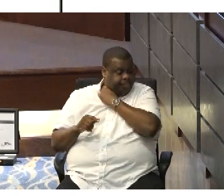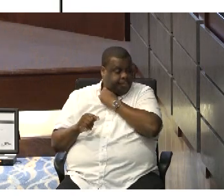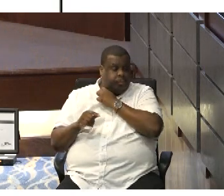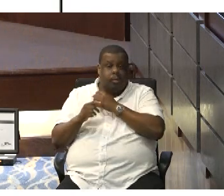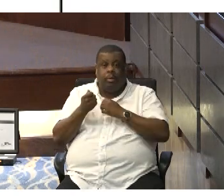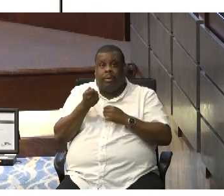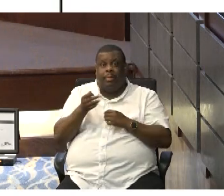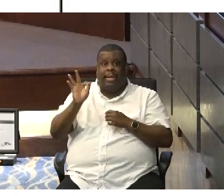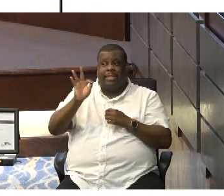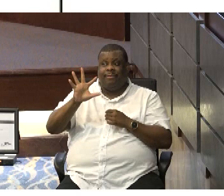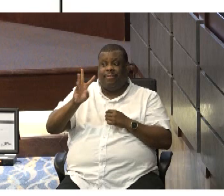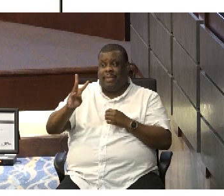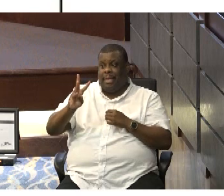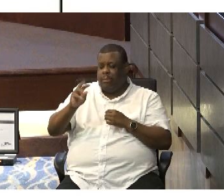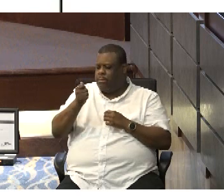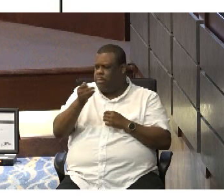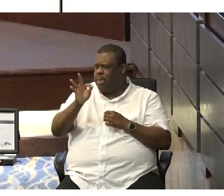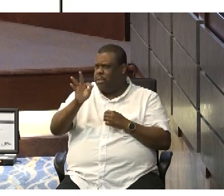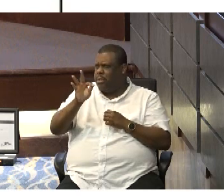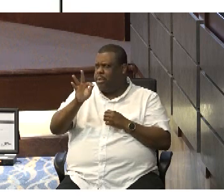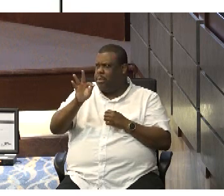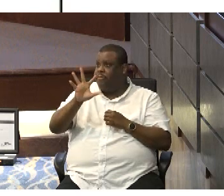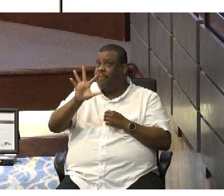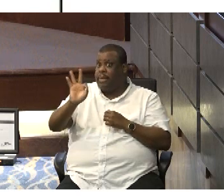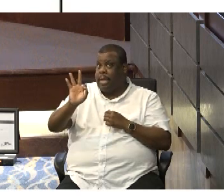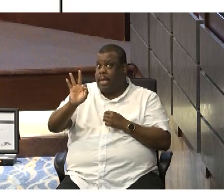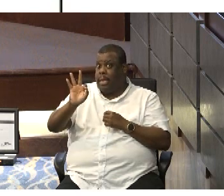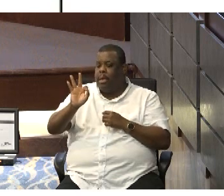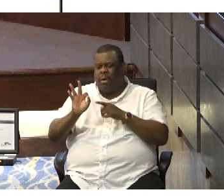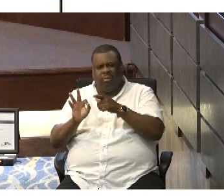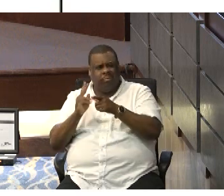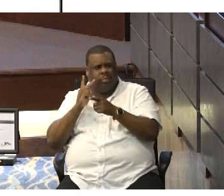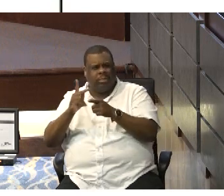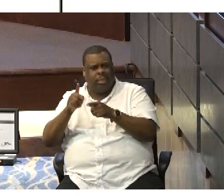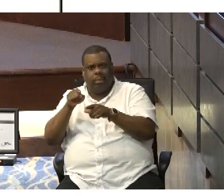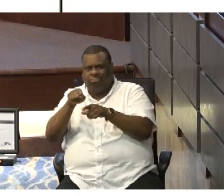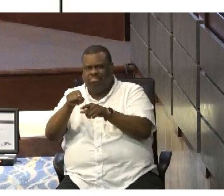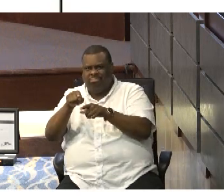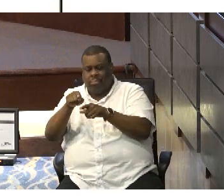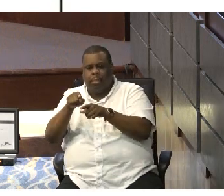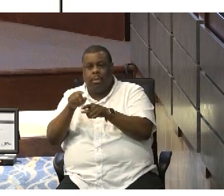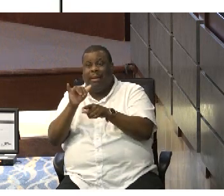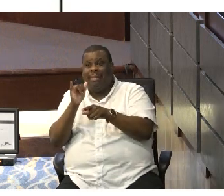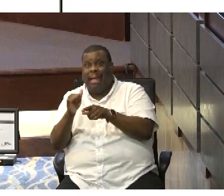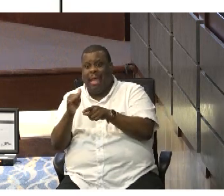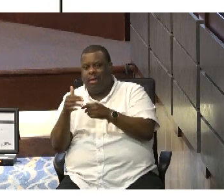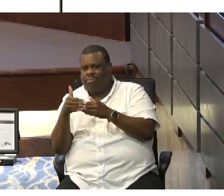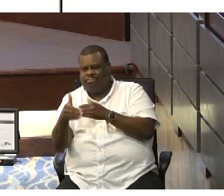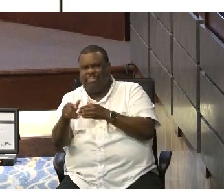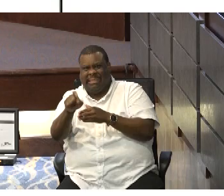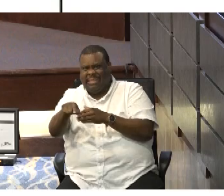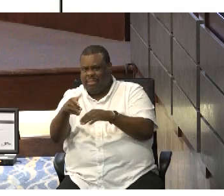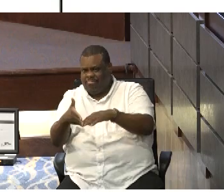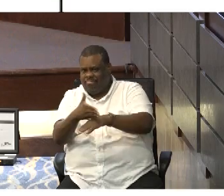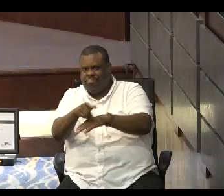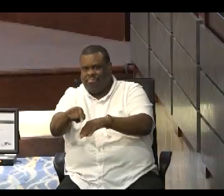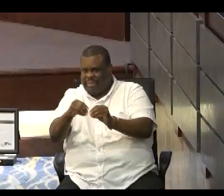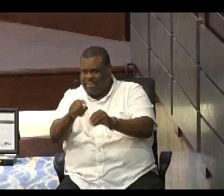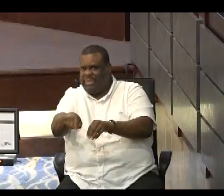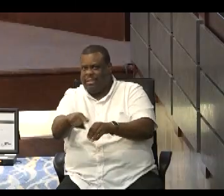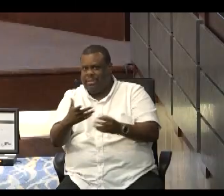bit of an update in 2013, but it's way overdue to be updated to current standards.